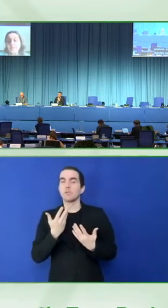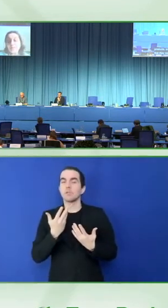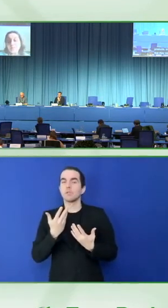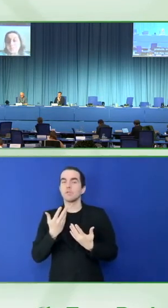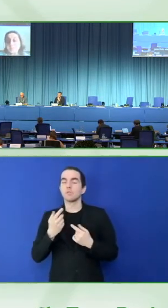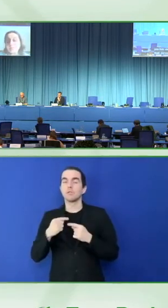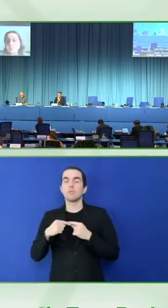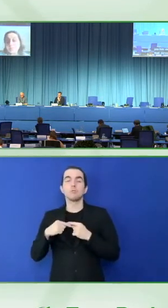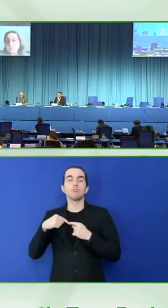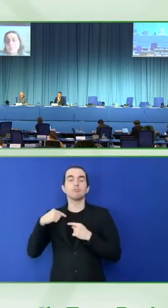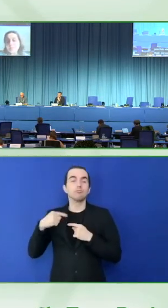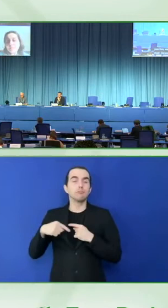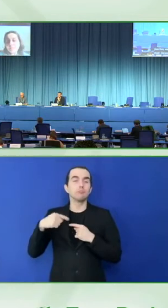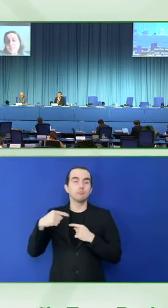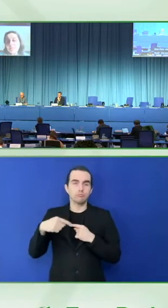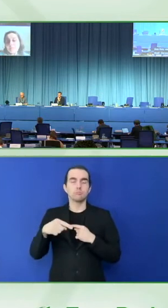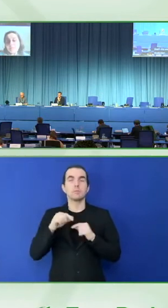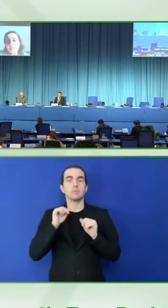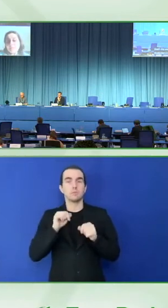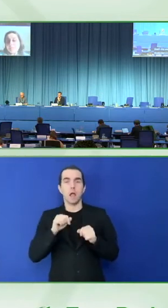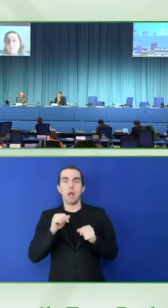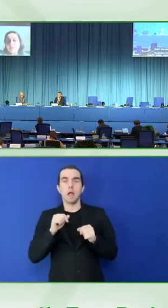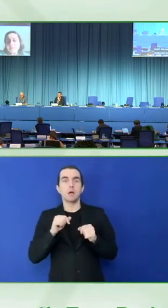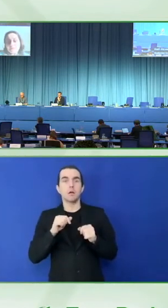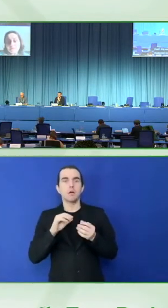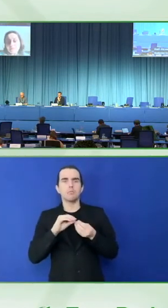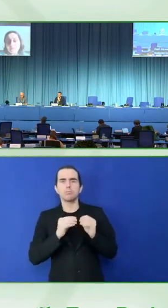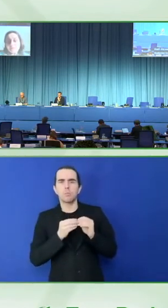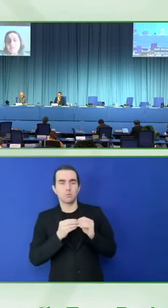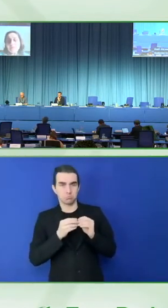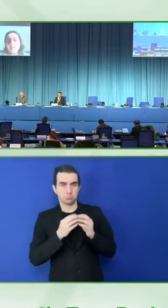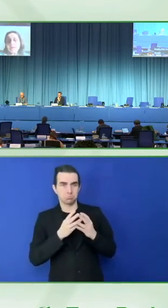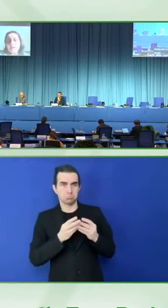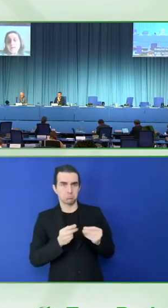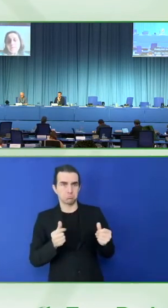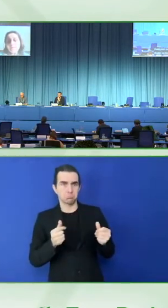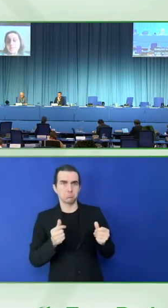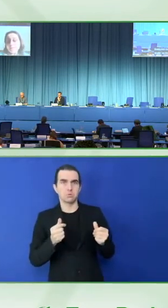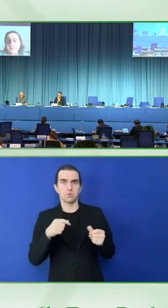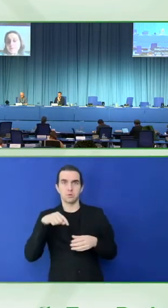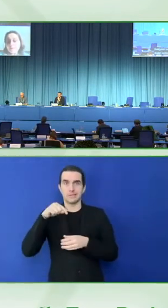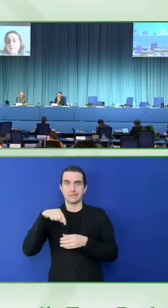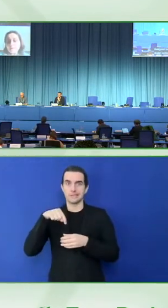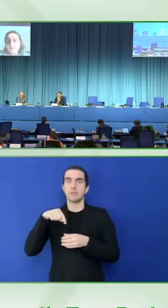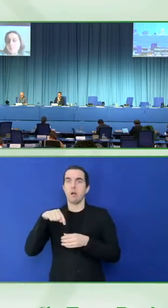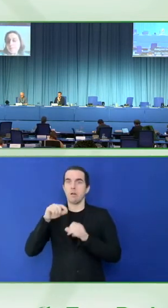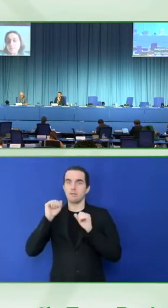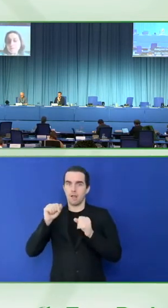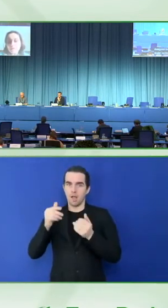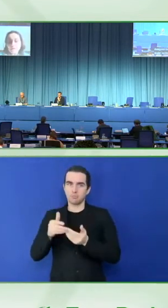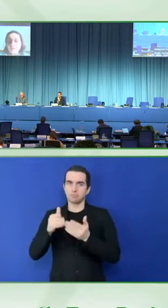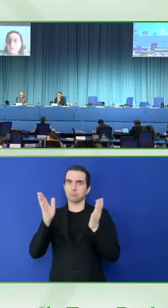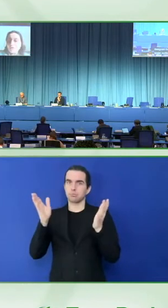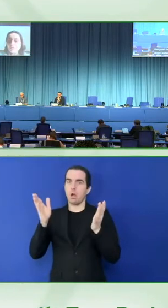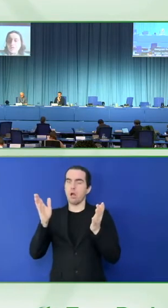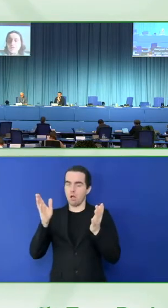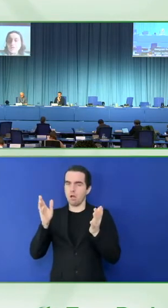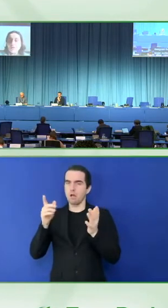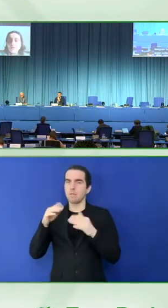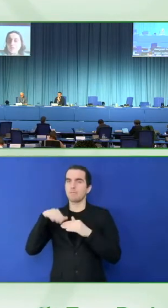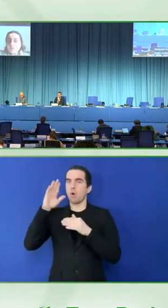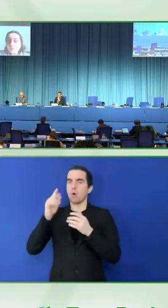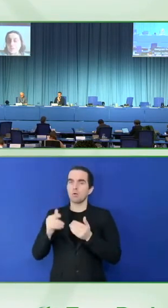within urban, mobility is actually a really interesting space, right? And we are kind of seeing mobility change